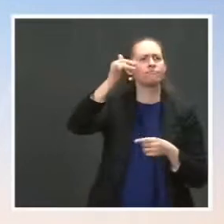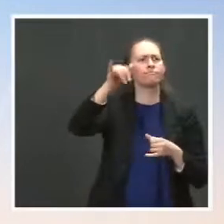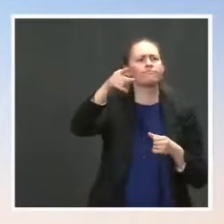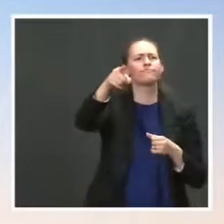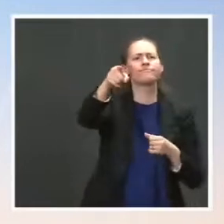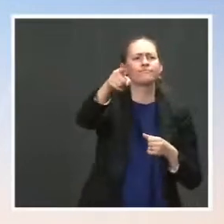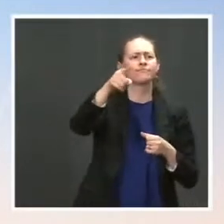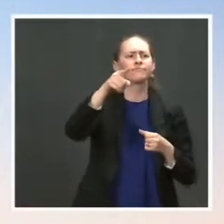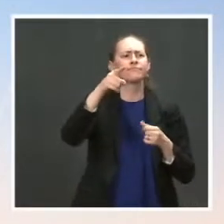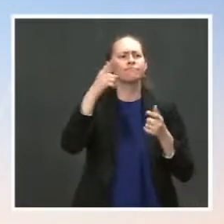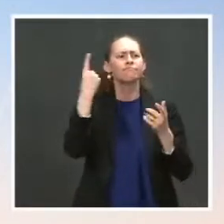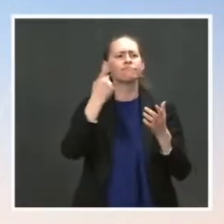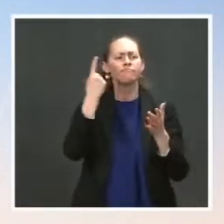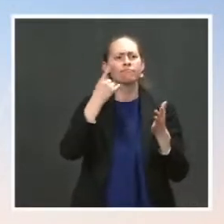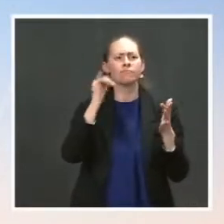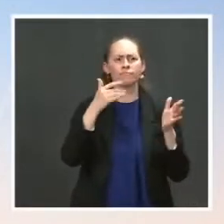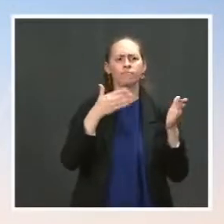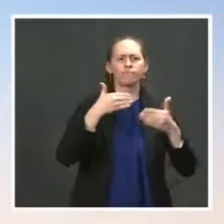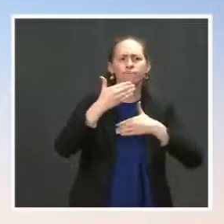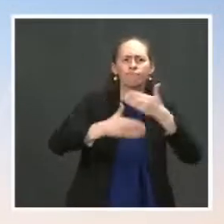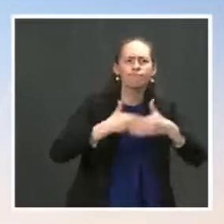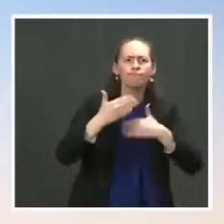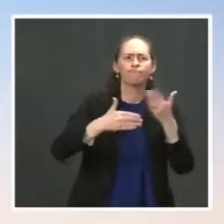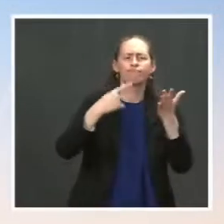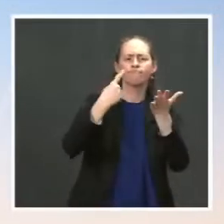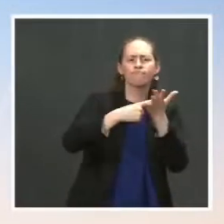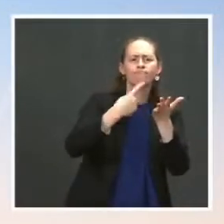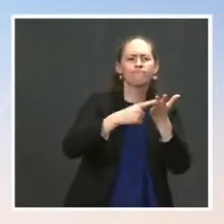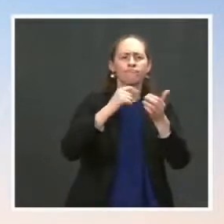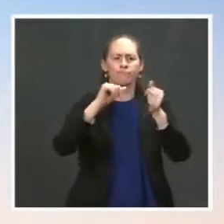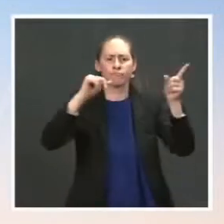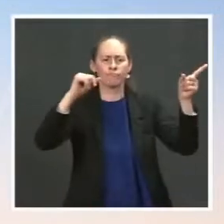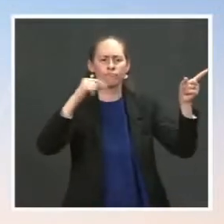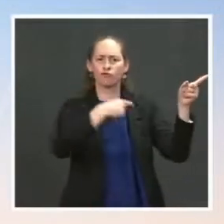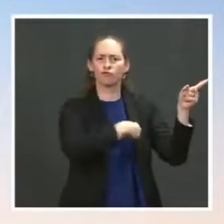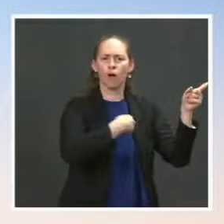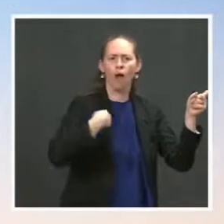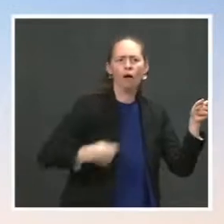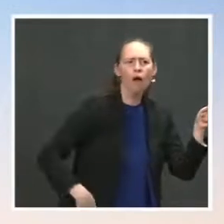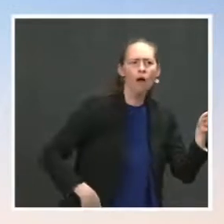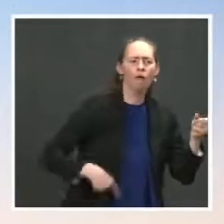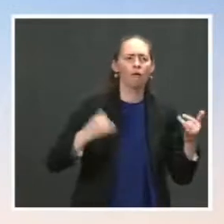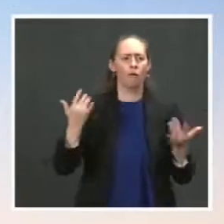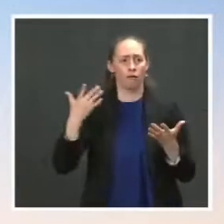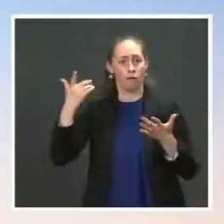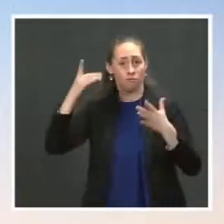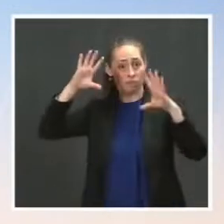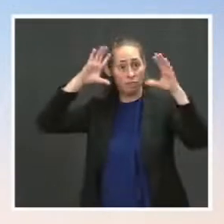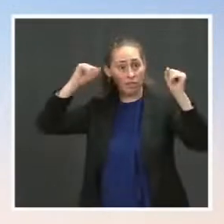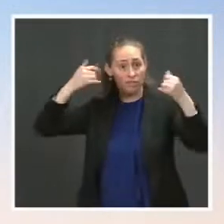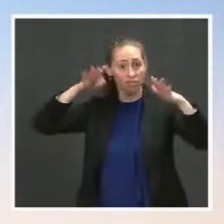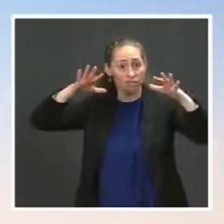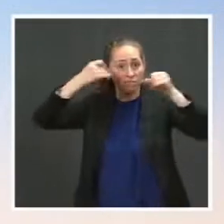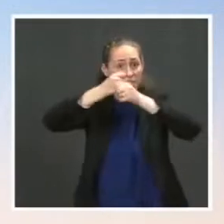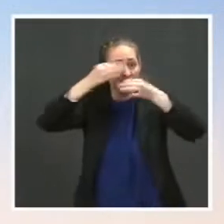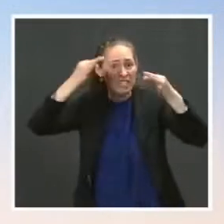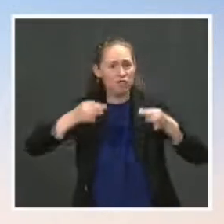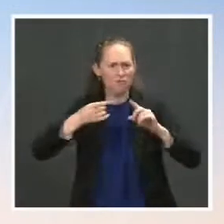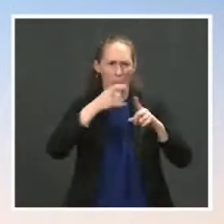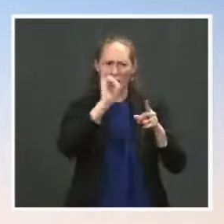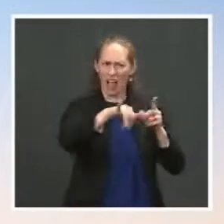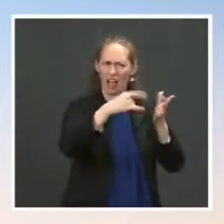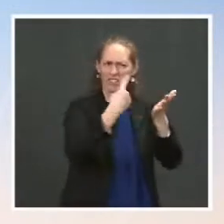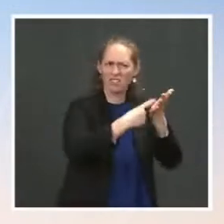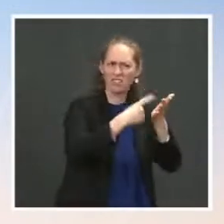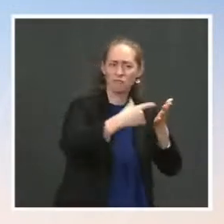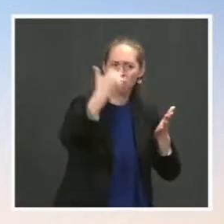the Chinese president on the sidelines of it. So first, has the White House made a decision on that? And then two, do you plan any bilaterals on the sidelines